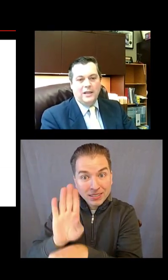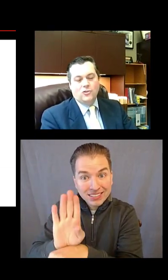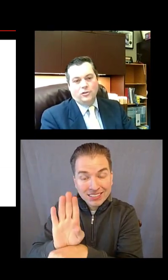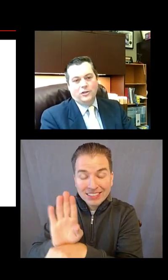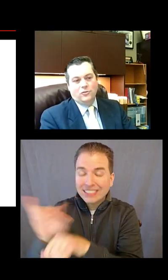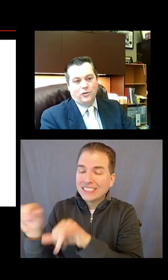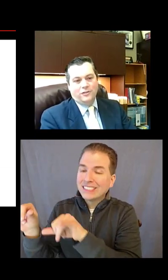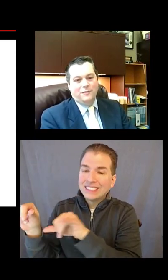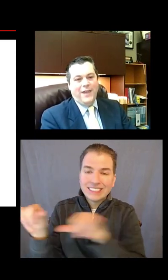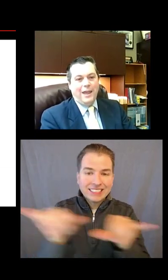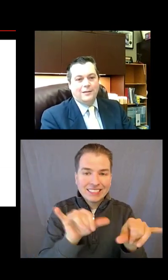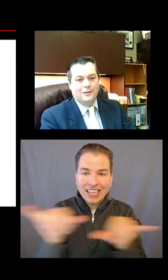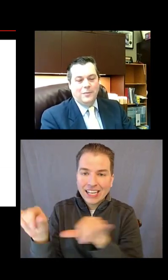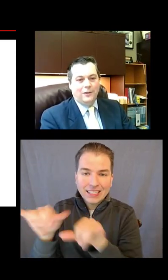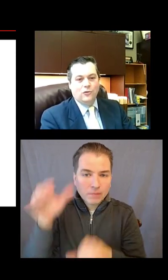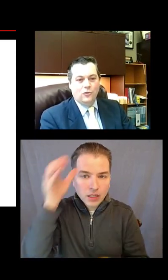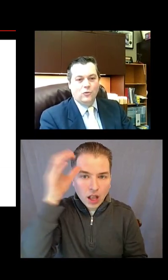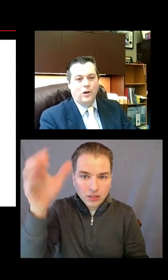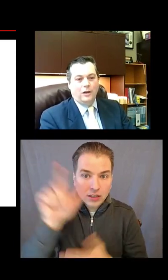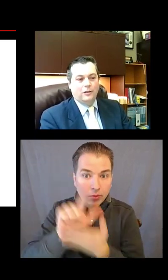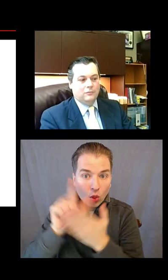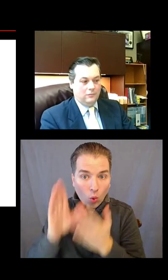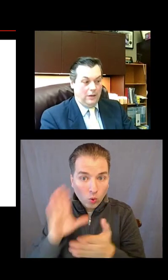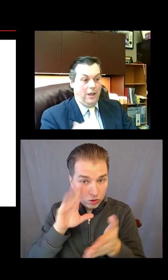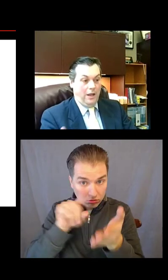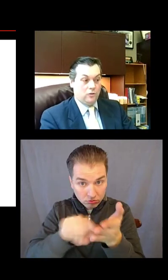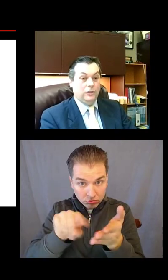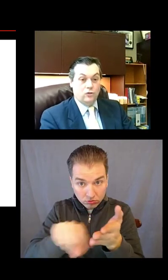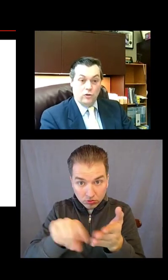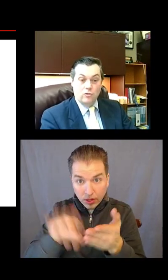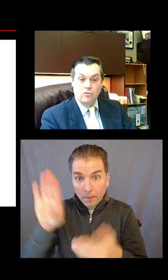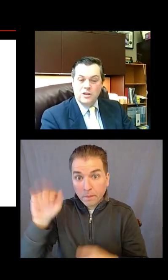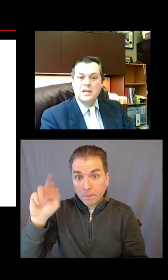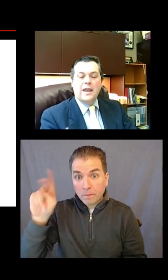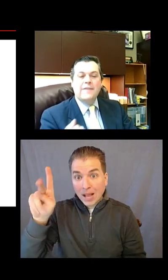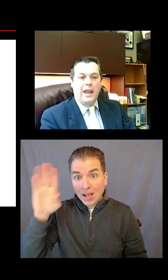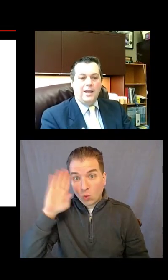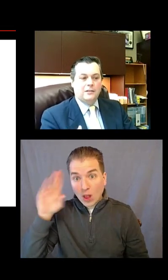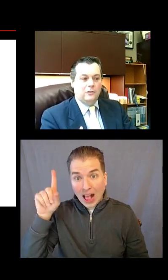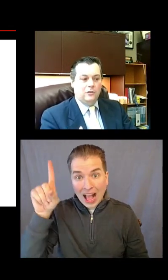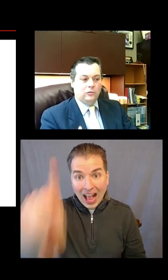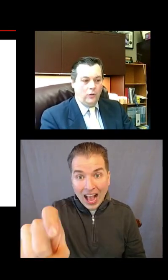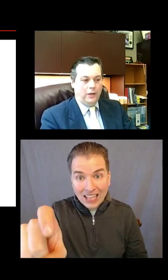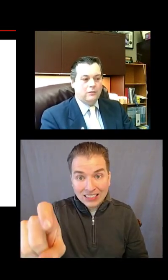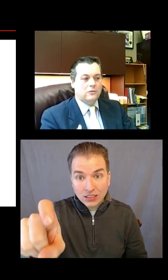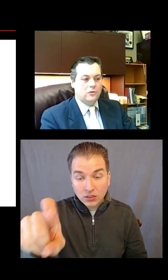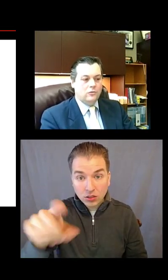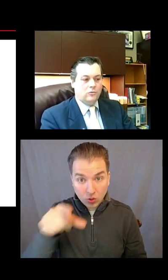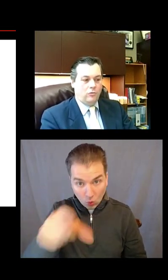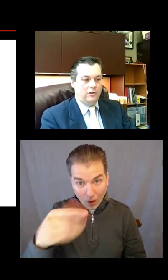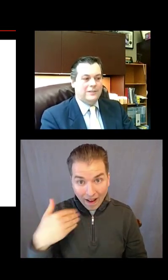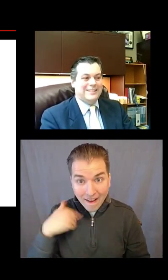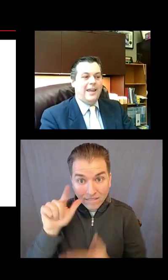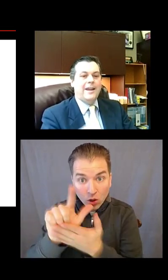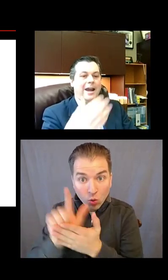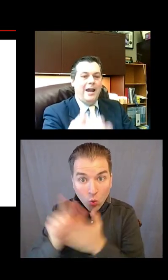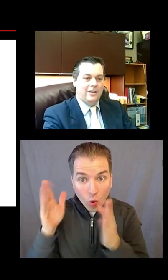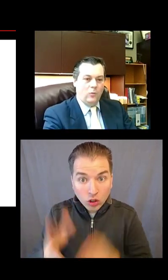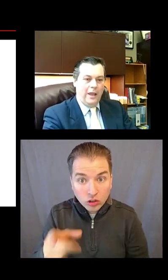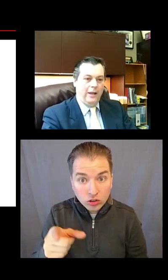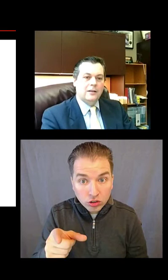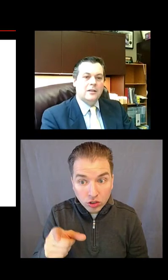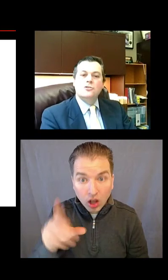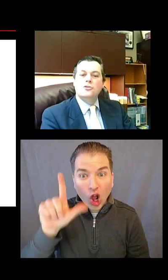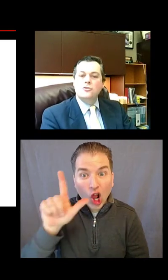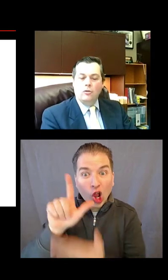wants to make sure that certain facts about you are actually true. And they ask your lawyer to sort of sign on